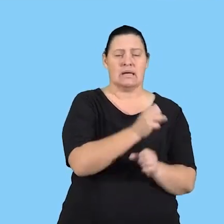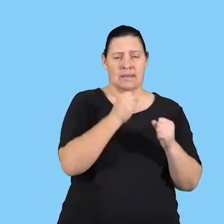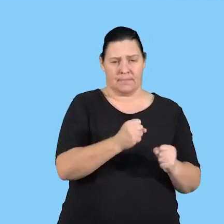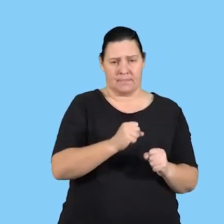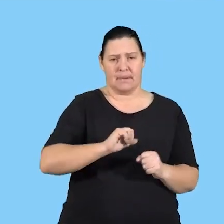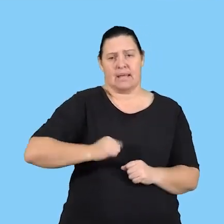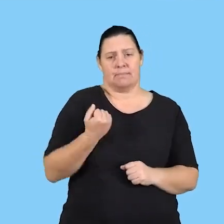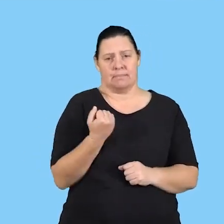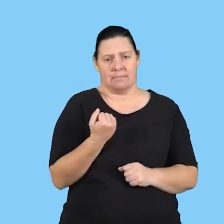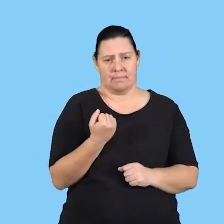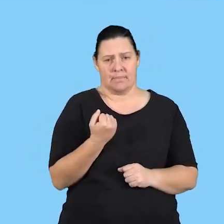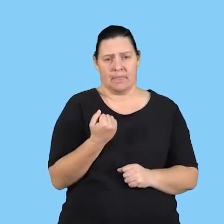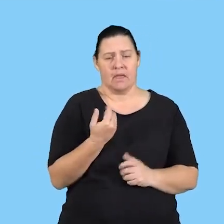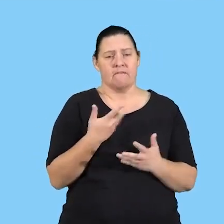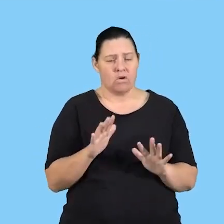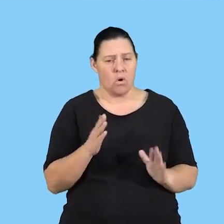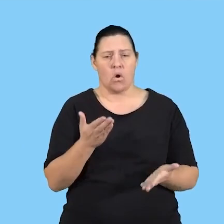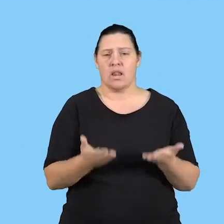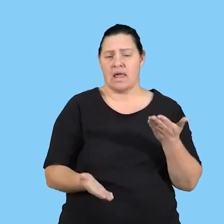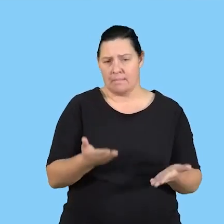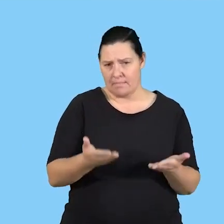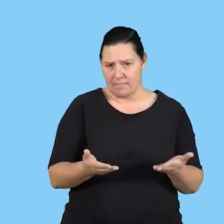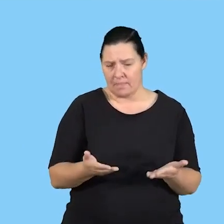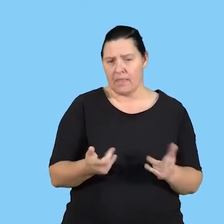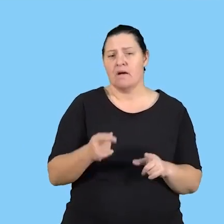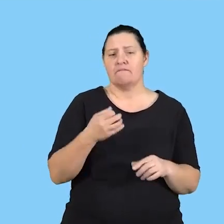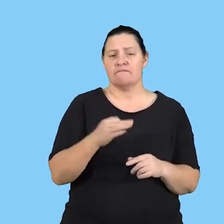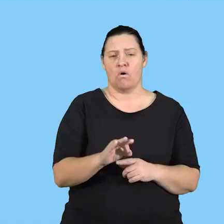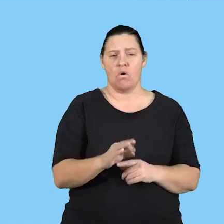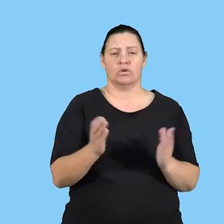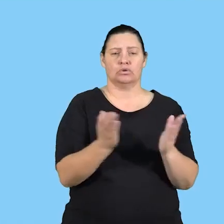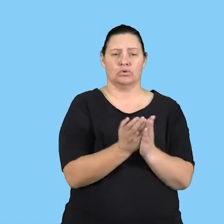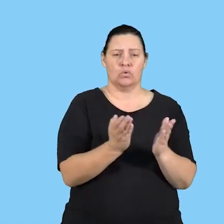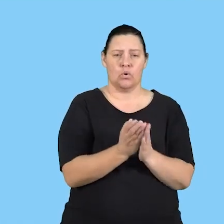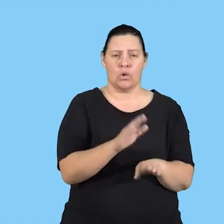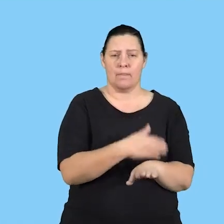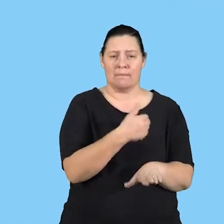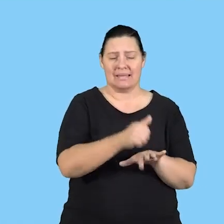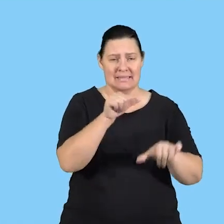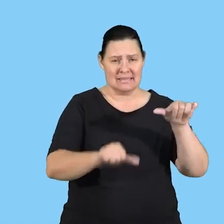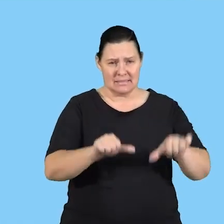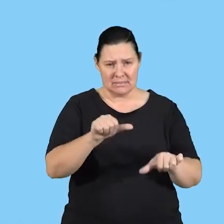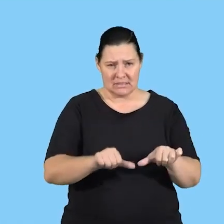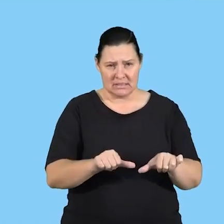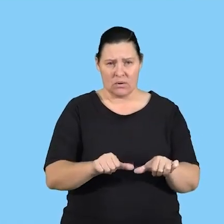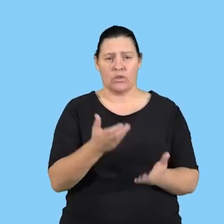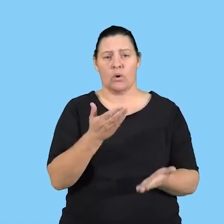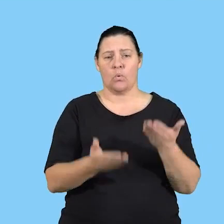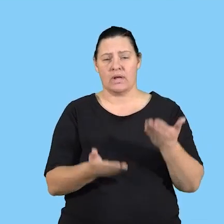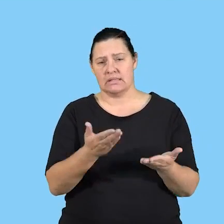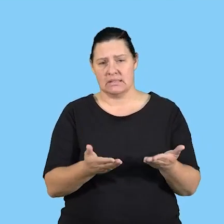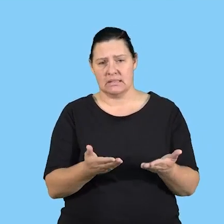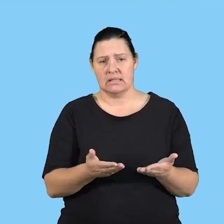retained in terms of the weightings, namely school-based assessment with